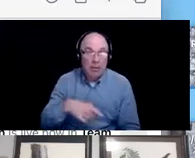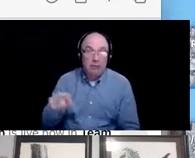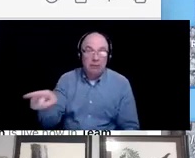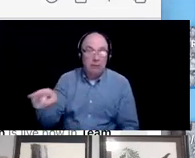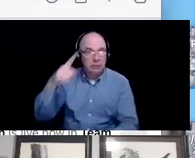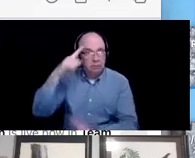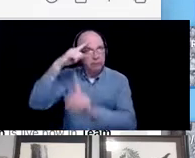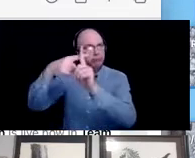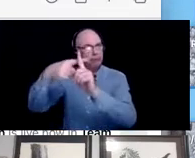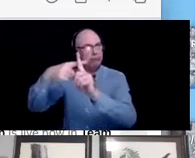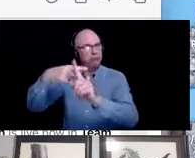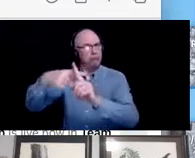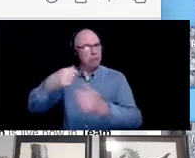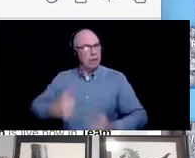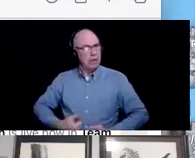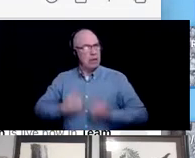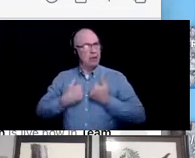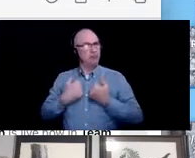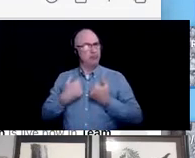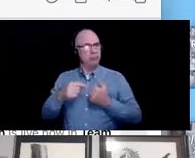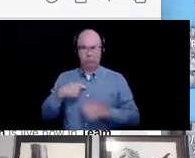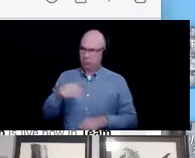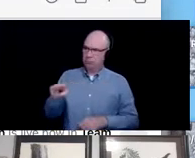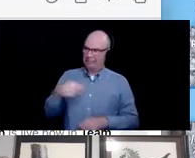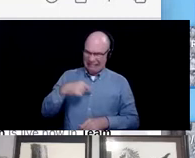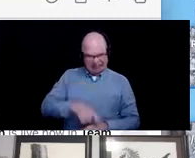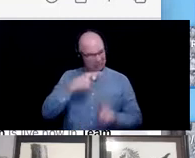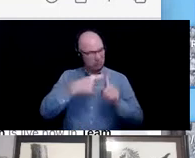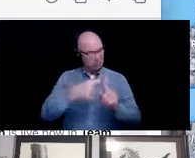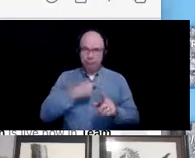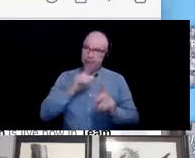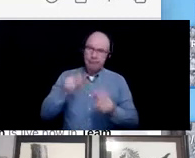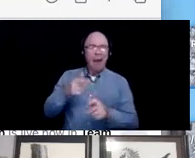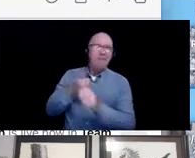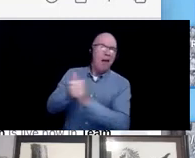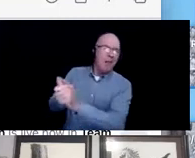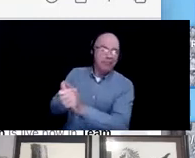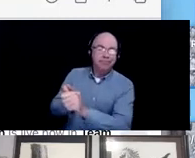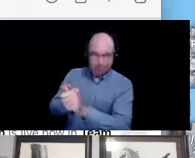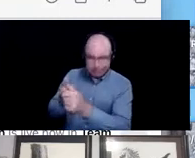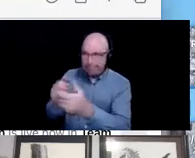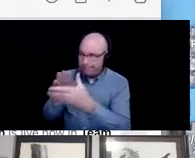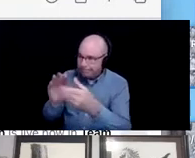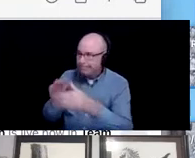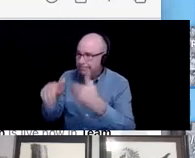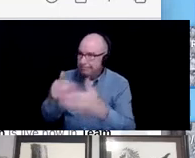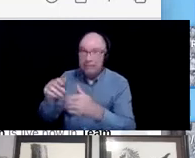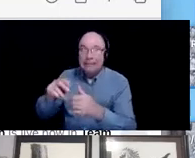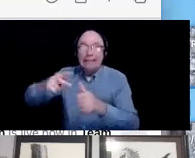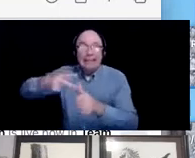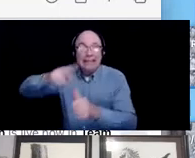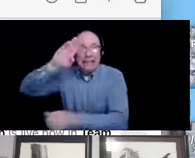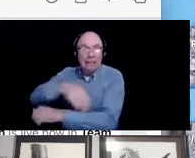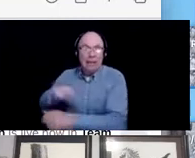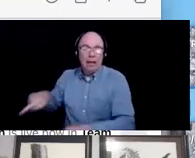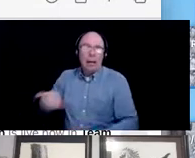positive outlook on life, and I needed something positive. I started following her. At the same time, a second son had irritable